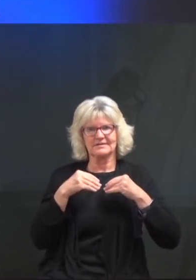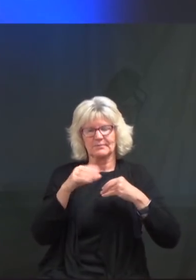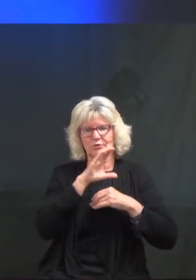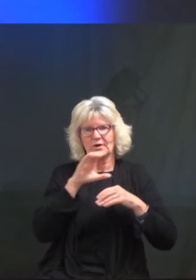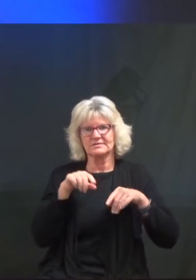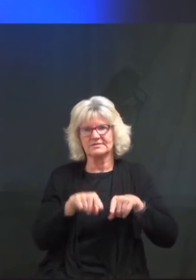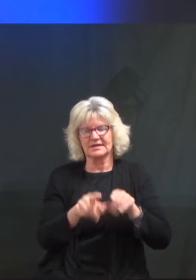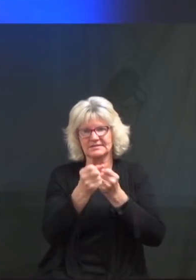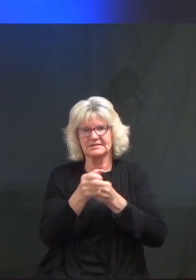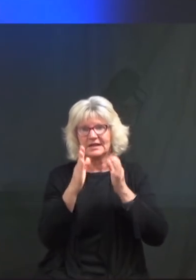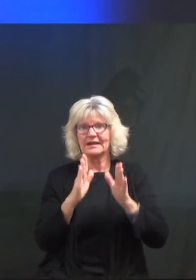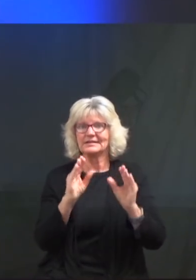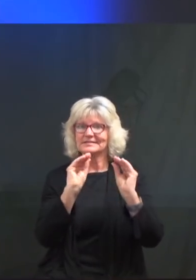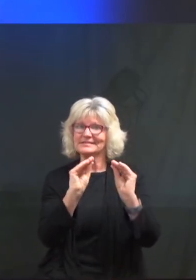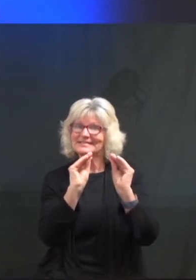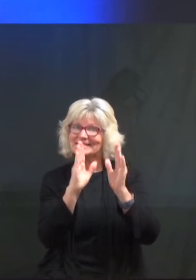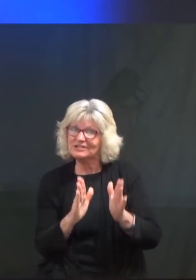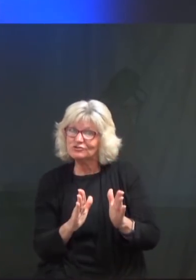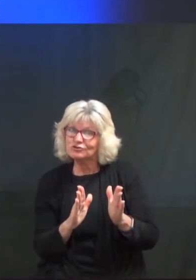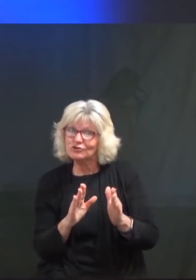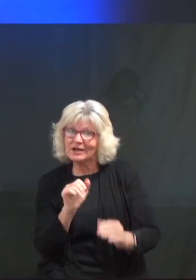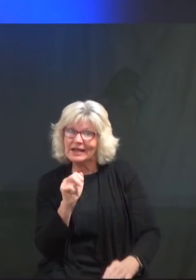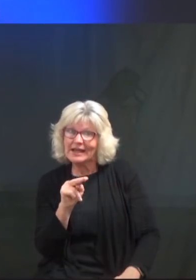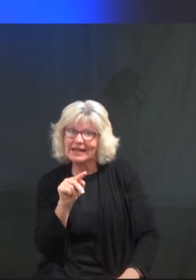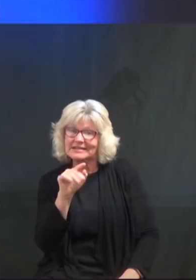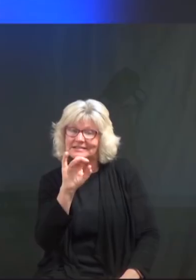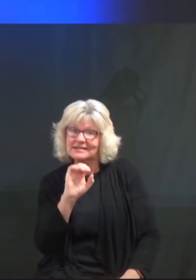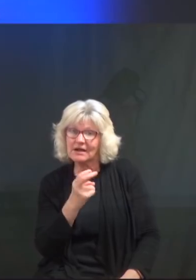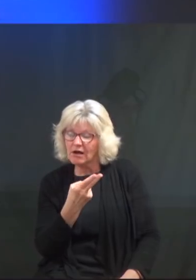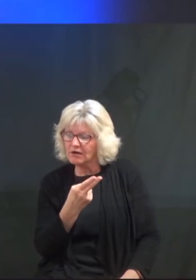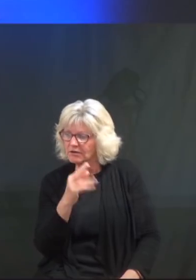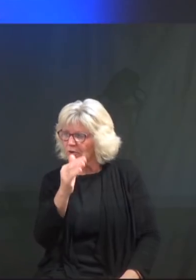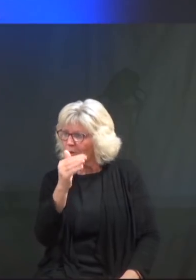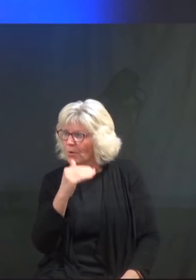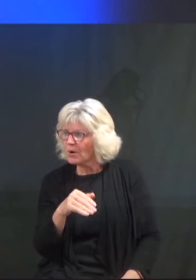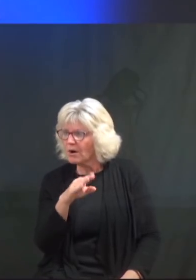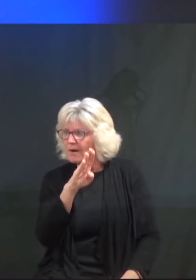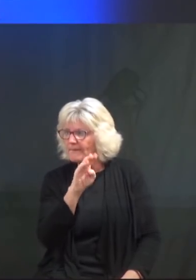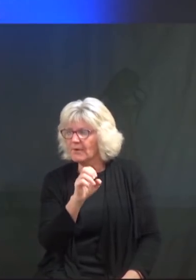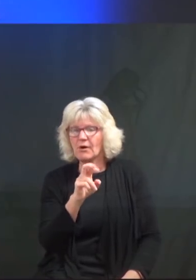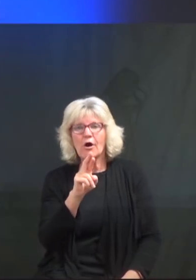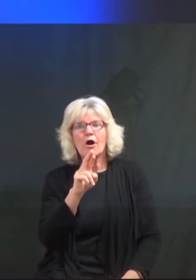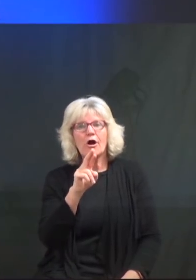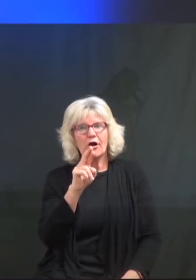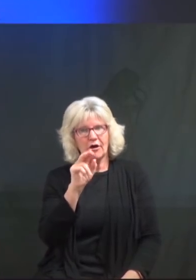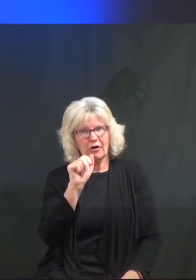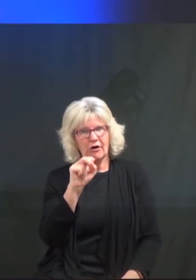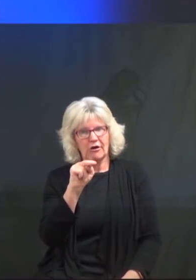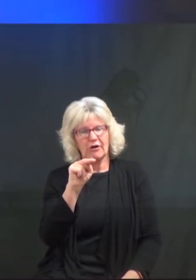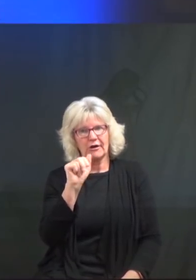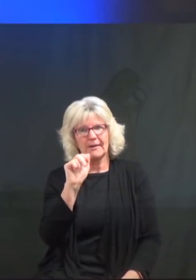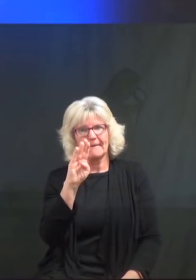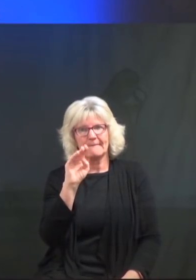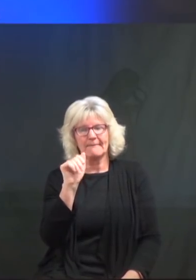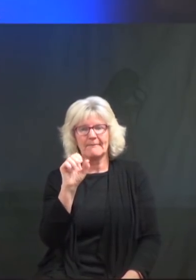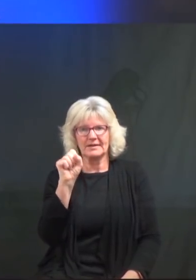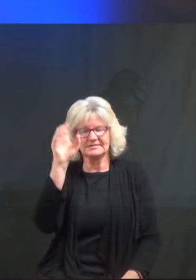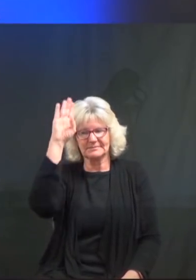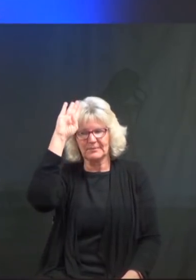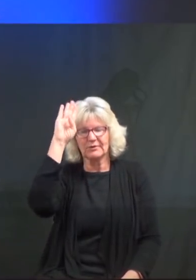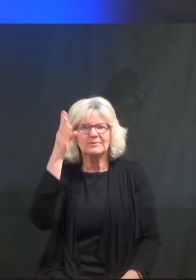teacher in the church of Antioch. Or Barnabas. Barnabas, we first are introduced with Barnabas when he sells a piece of land and brings